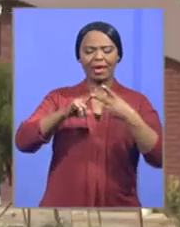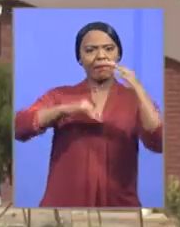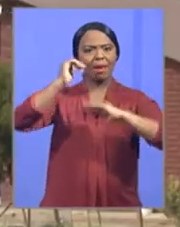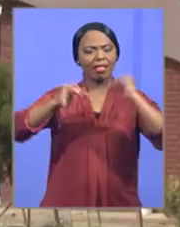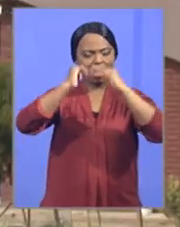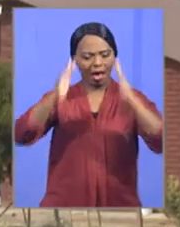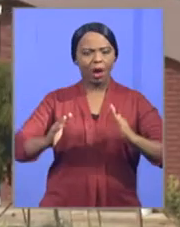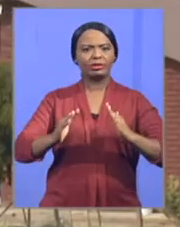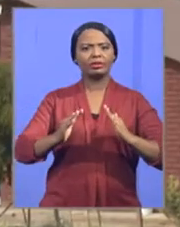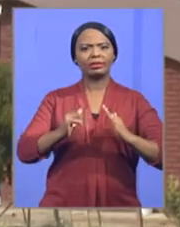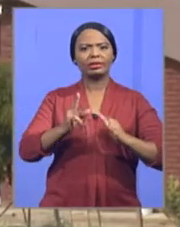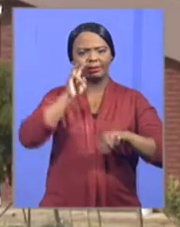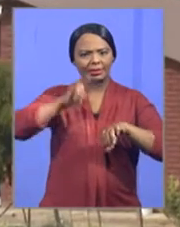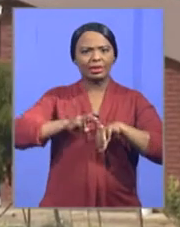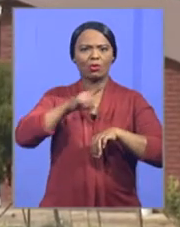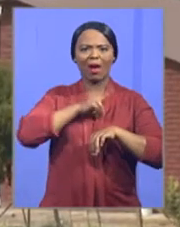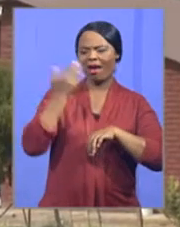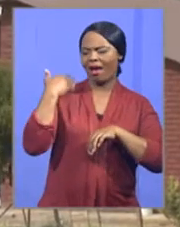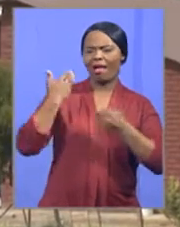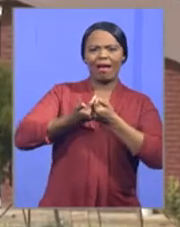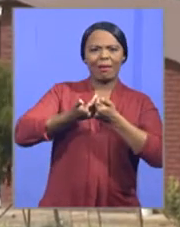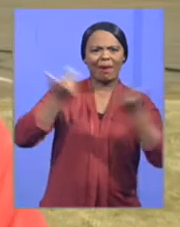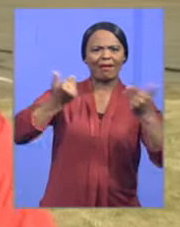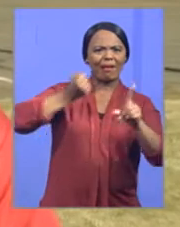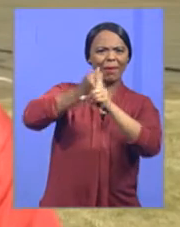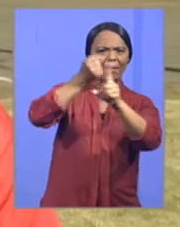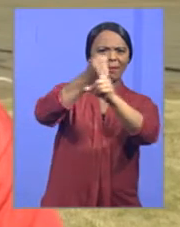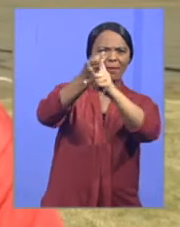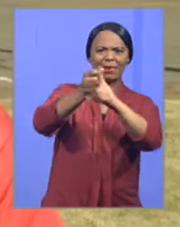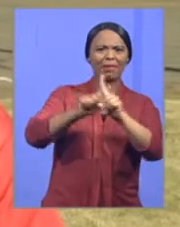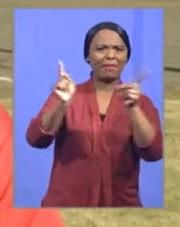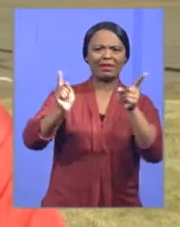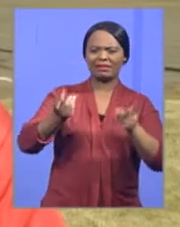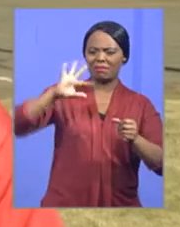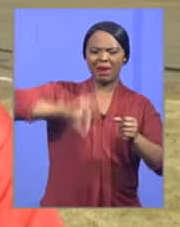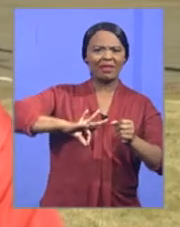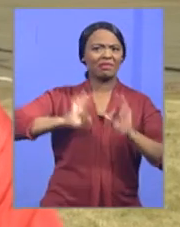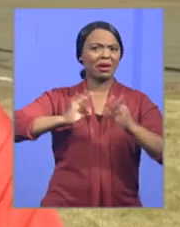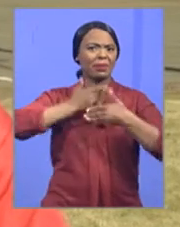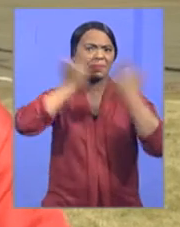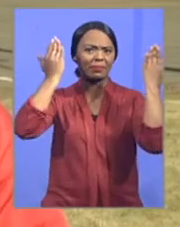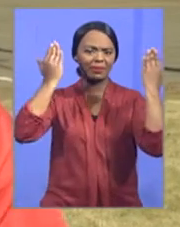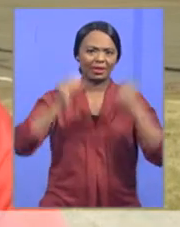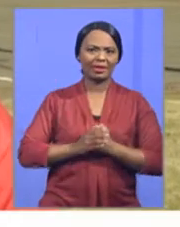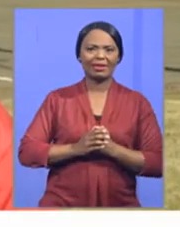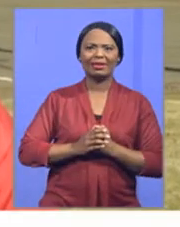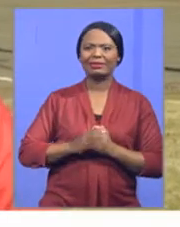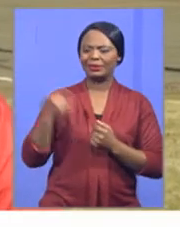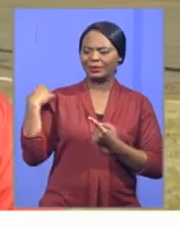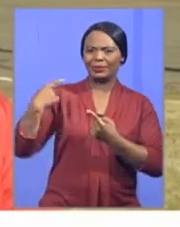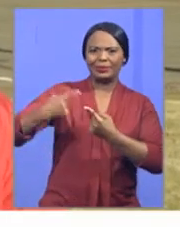bona a go lwa kgatlhanong la apartheid ga nna le maungo. Ke lla ka masole a boitseko a ntse a le